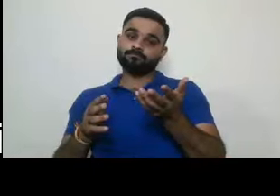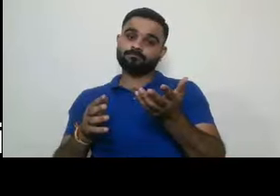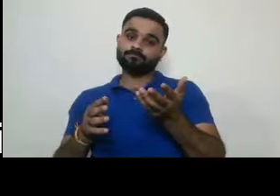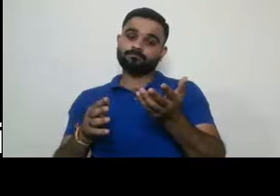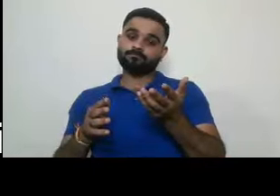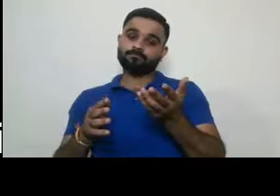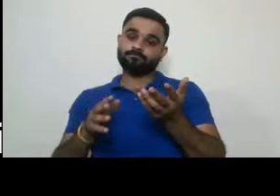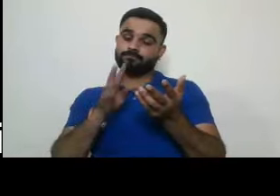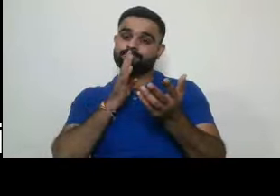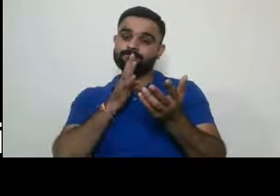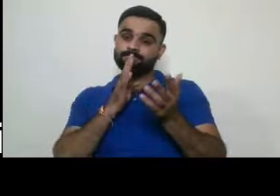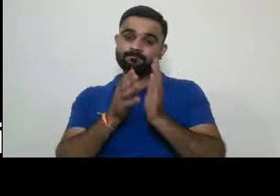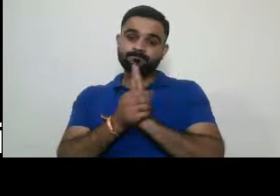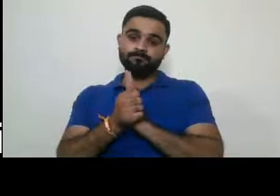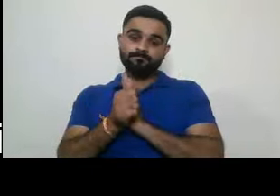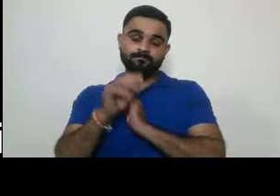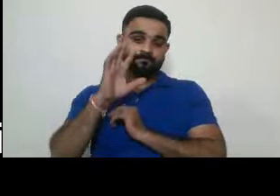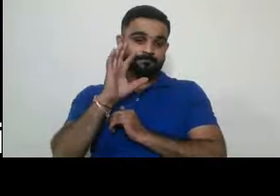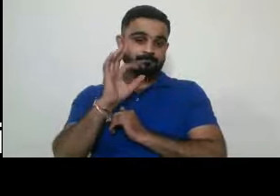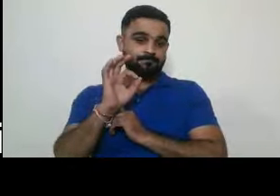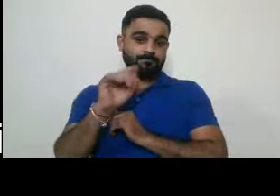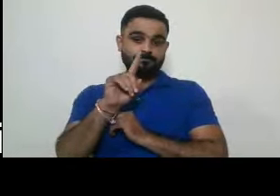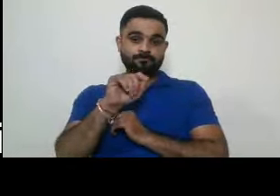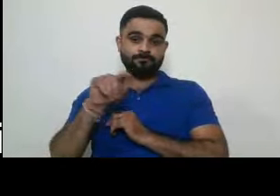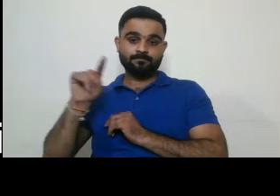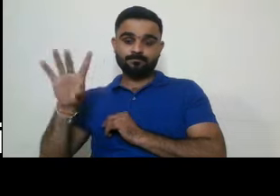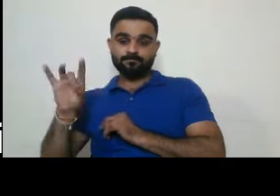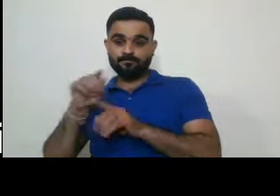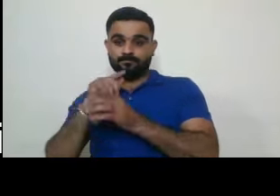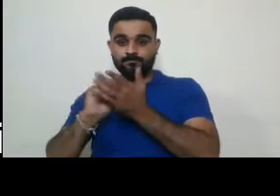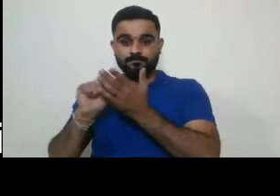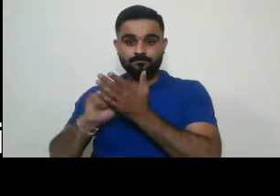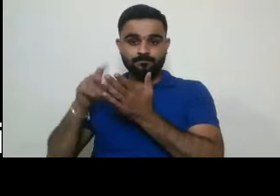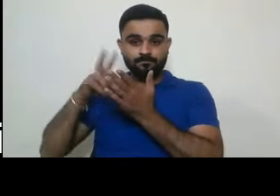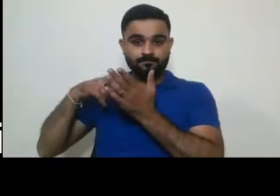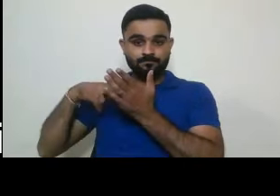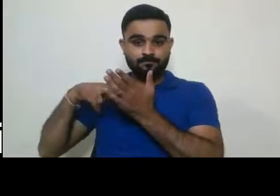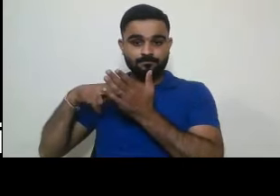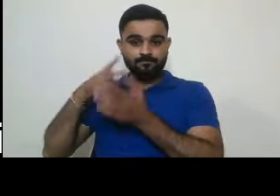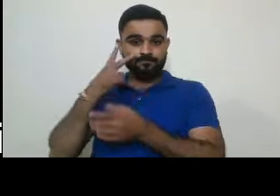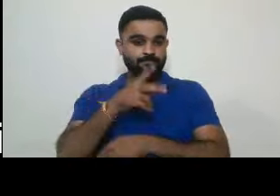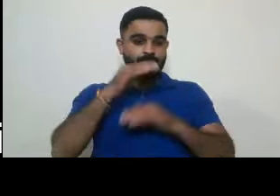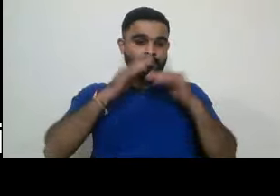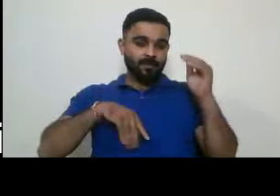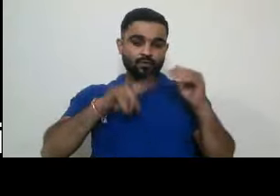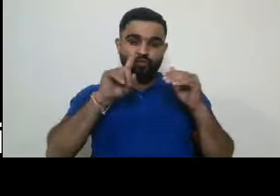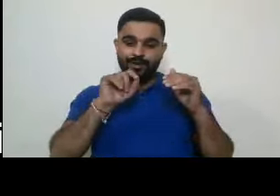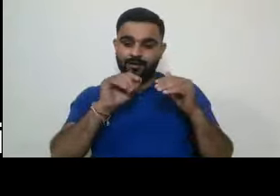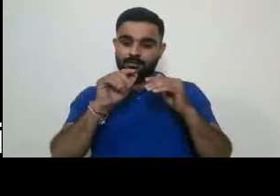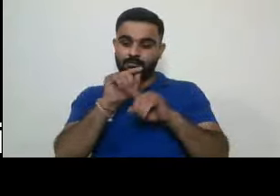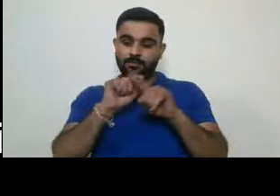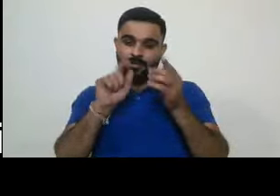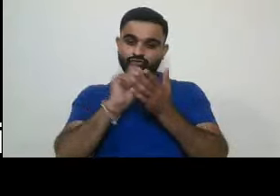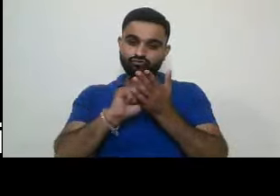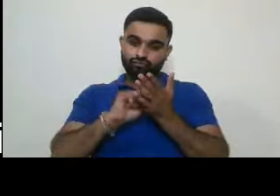the speaking skill is involved, 10 to 15% reading, less than 10% writing,